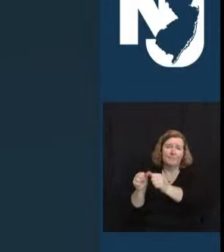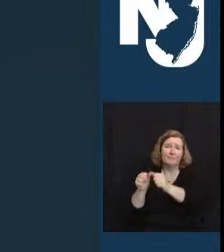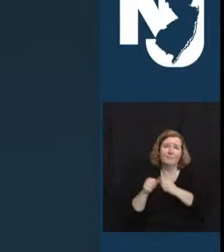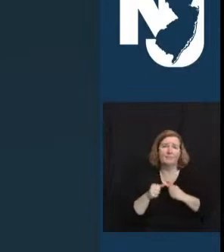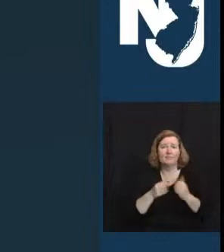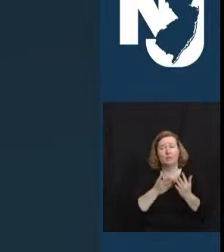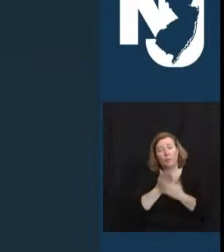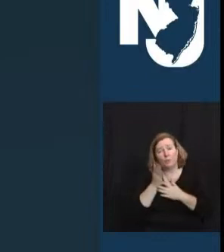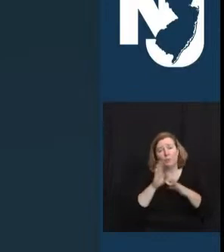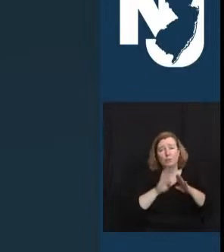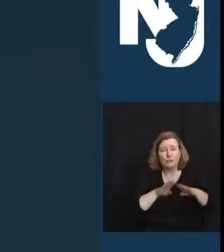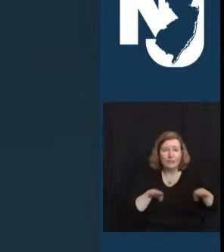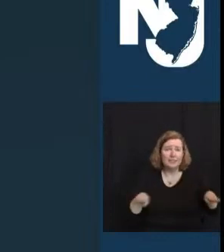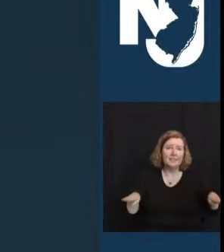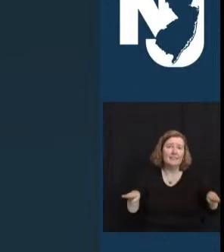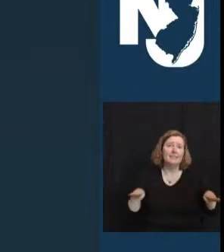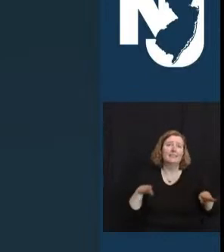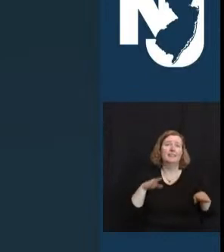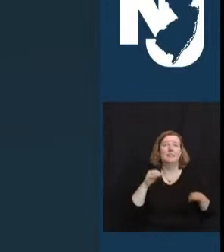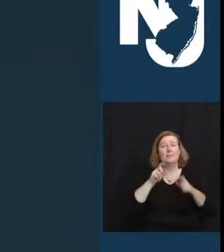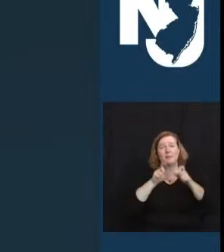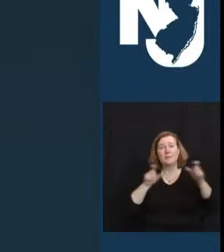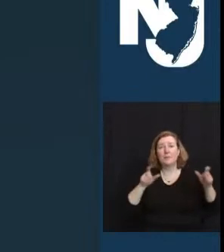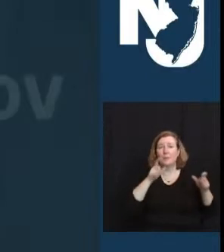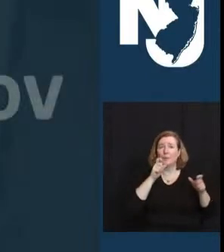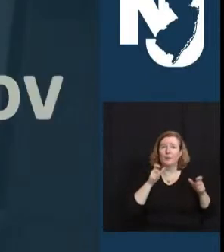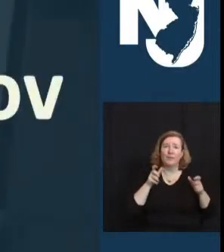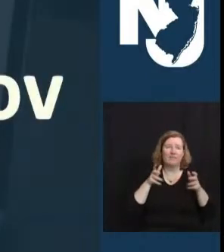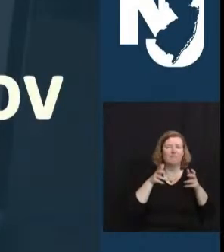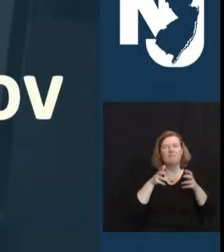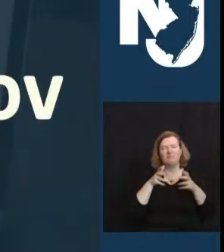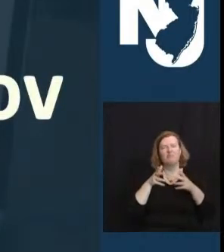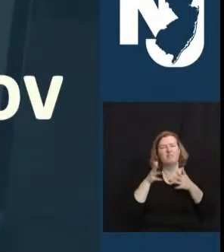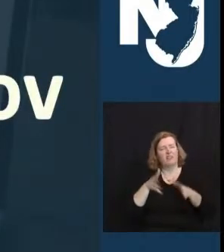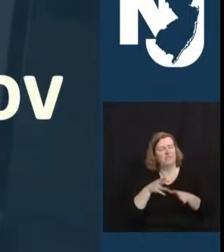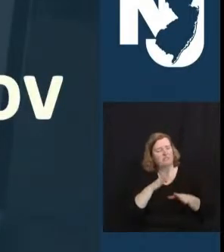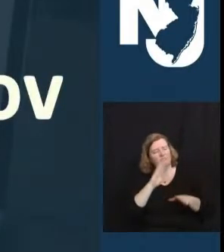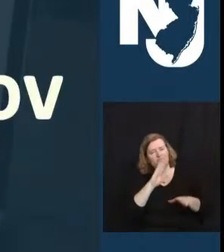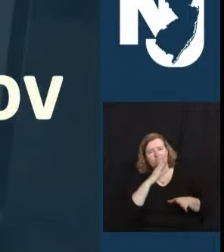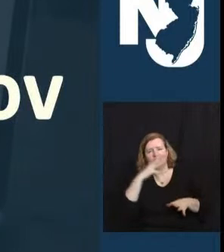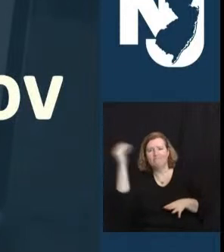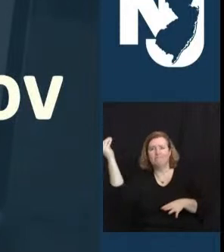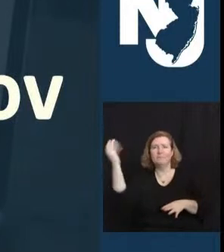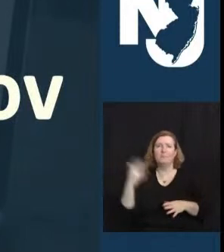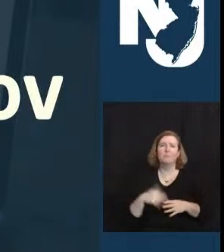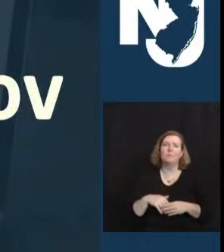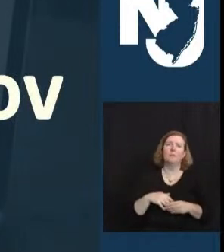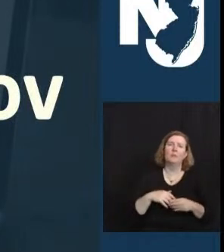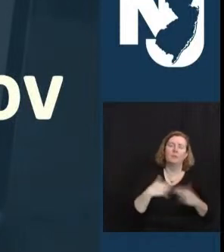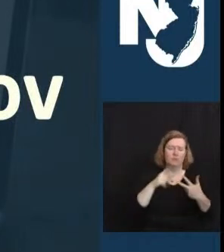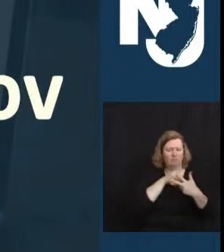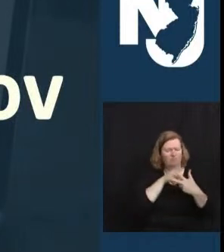and for those he leaves behind. 3 more extraordinary stories from among the more than